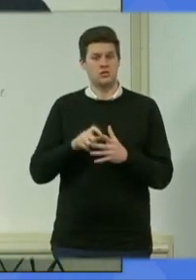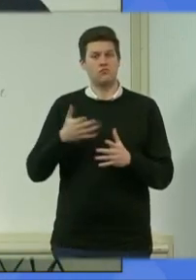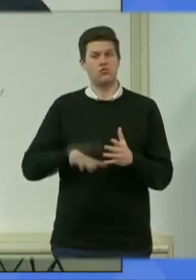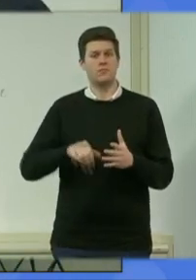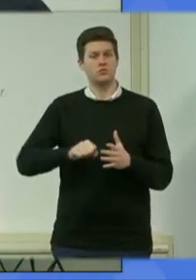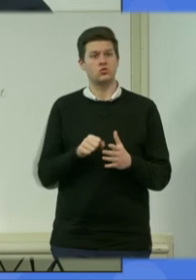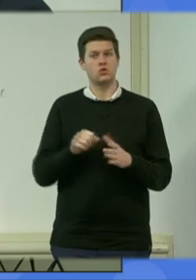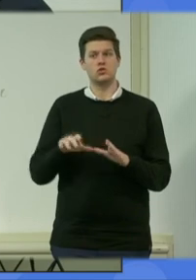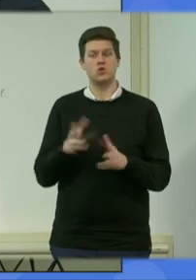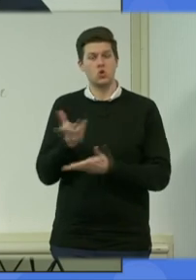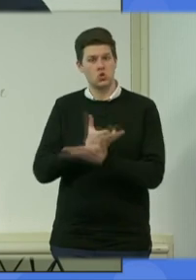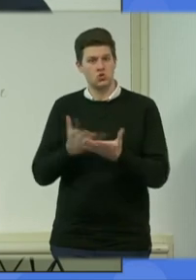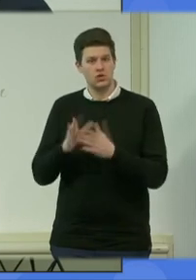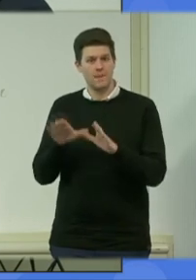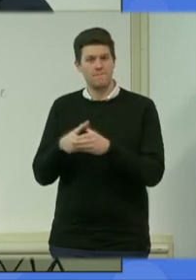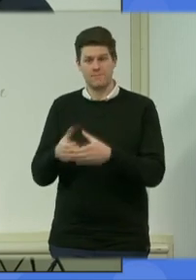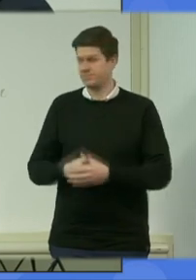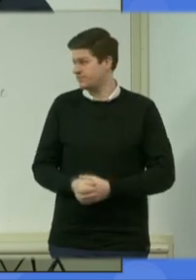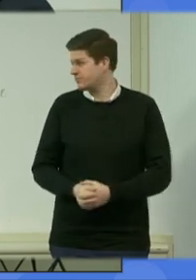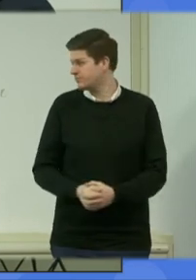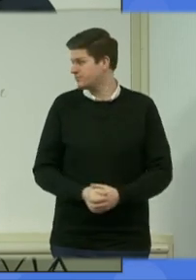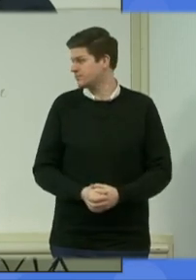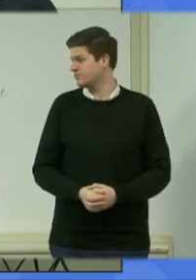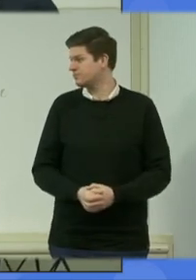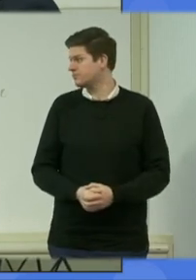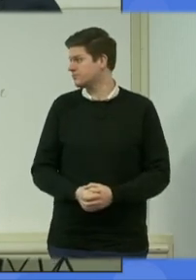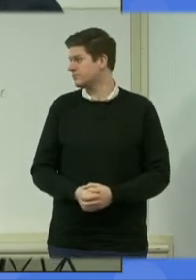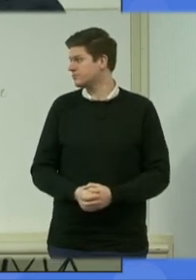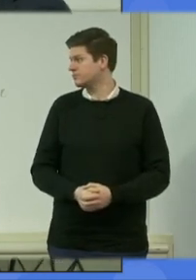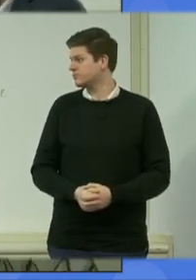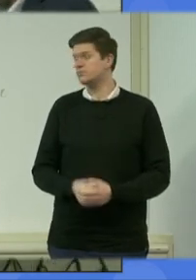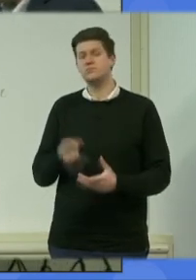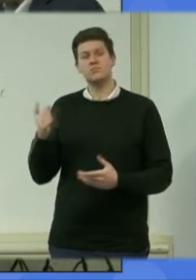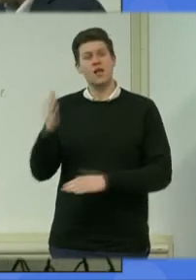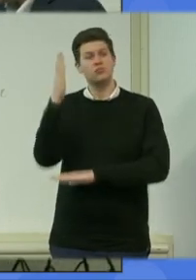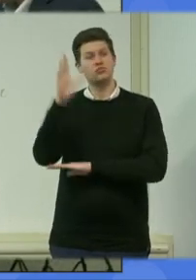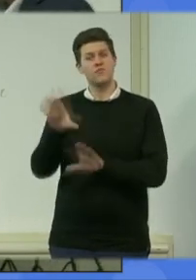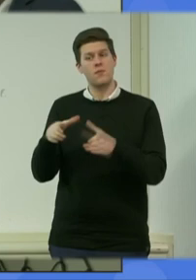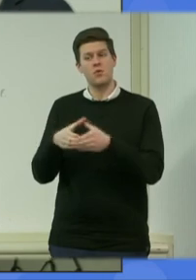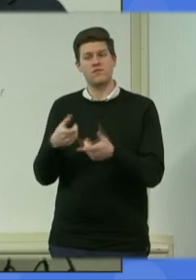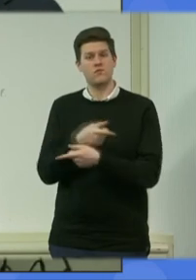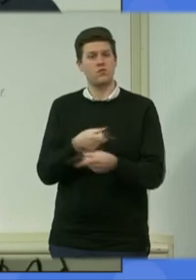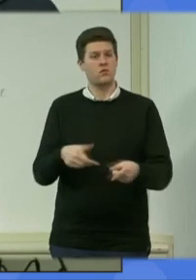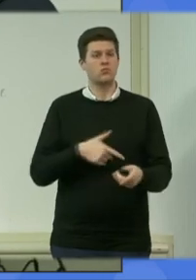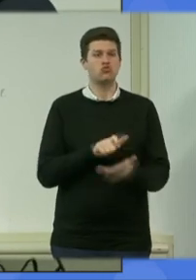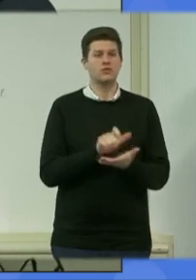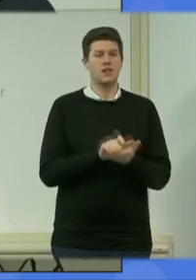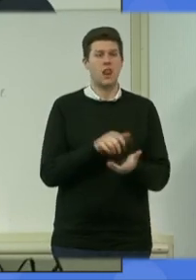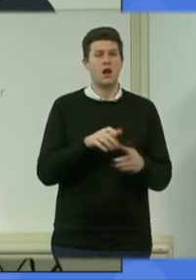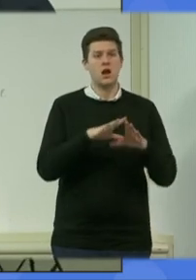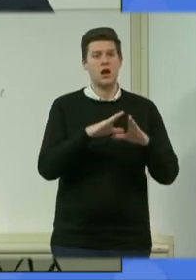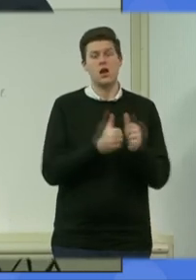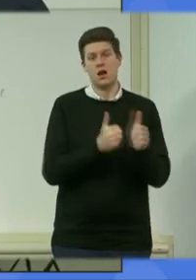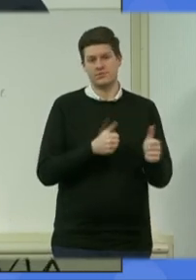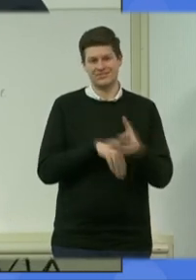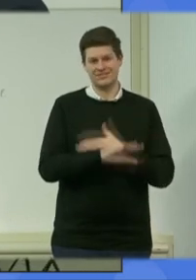head of policy and external affairs at the Retail Consortium, which is a representative body for retail companies in Scotland, so